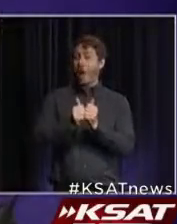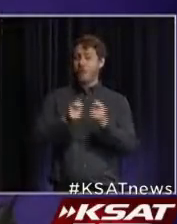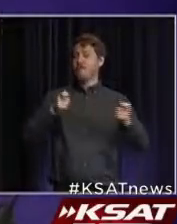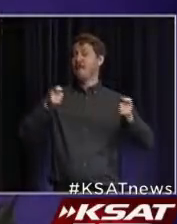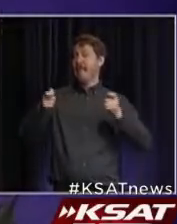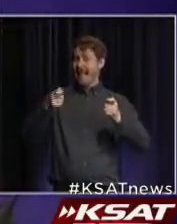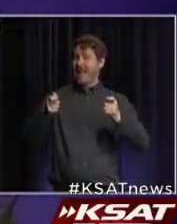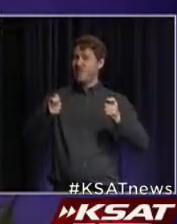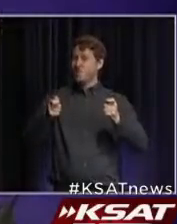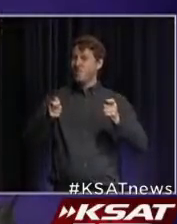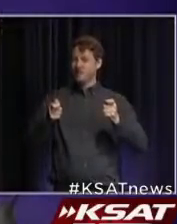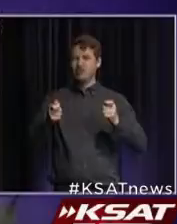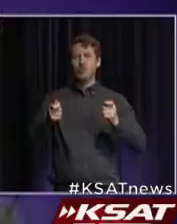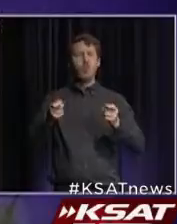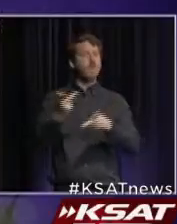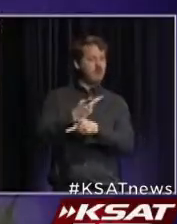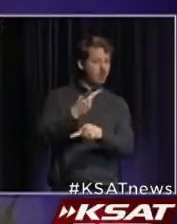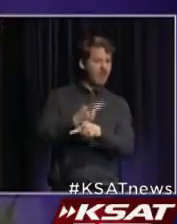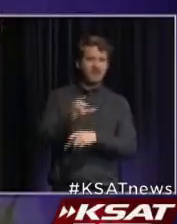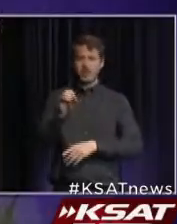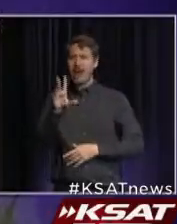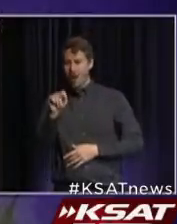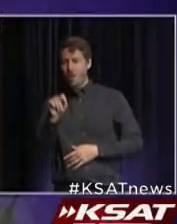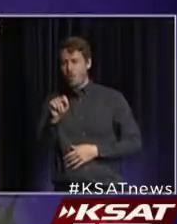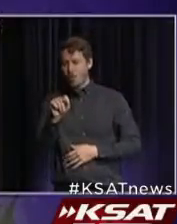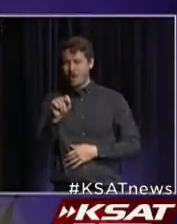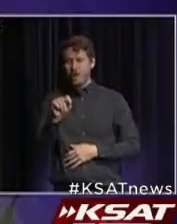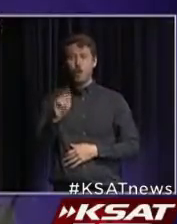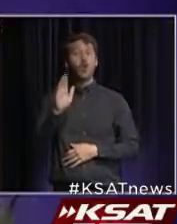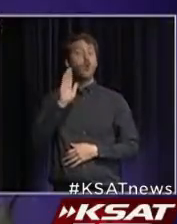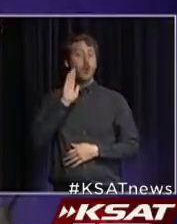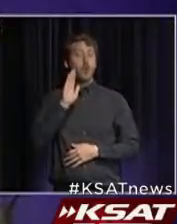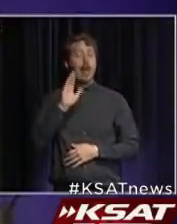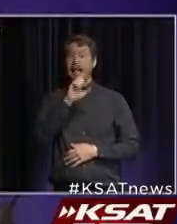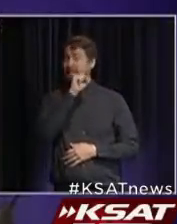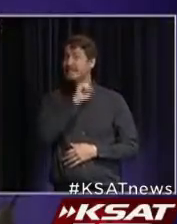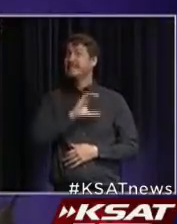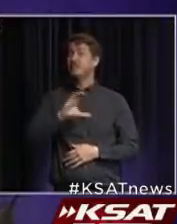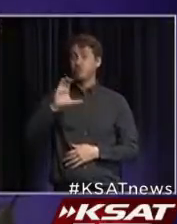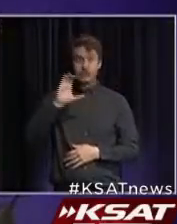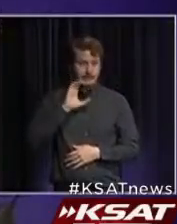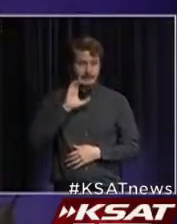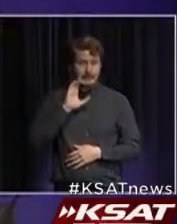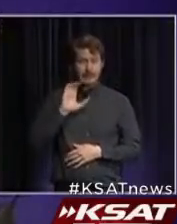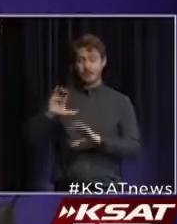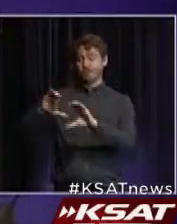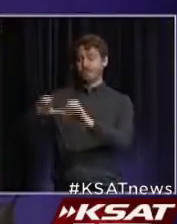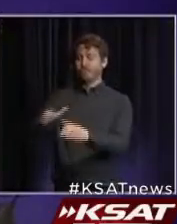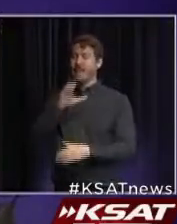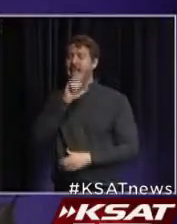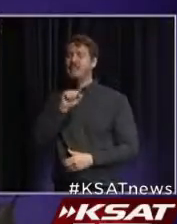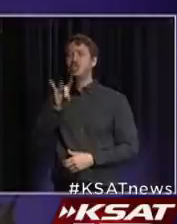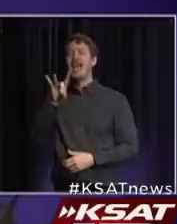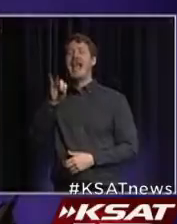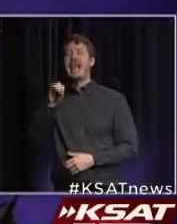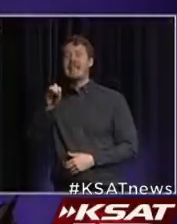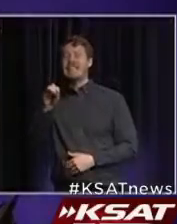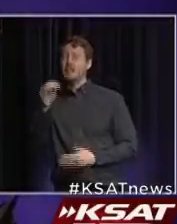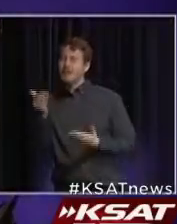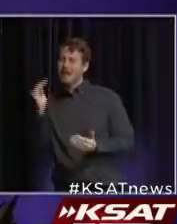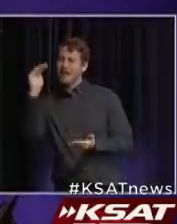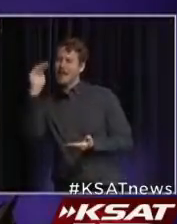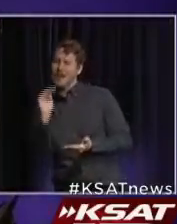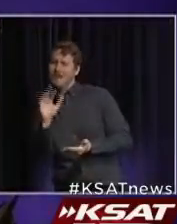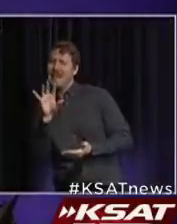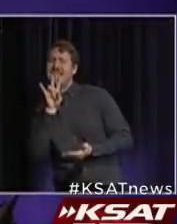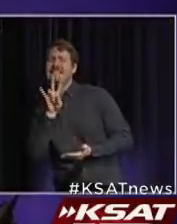Obviously, we will be taking the senior adults that are 80, or we may even drop to 75, somewhere in